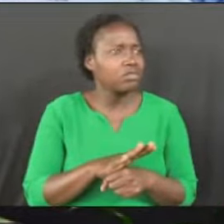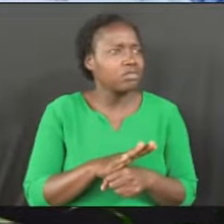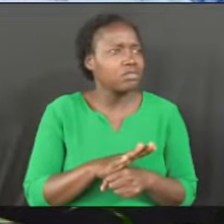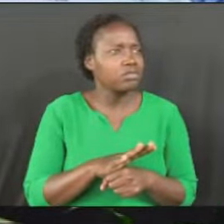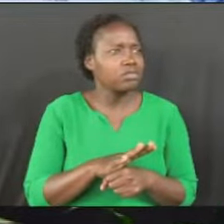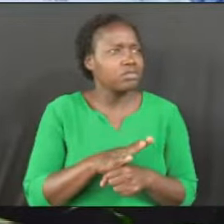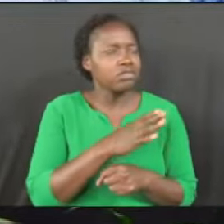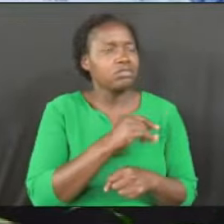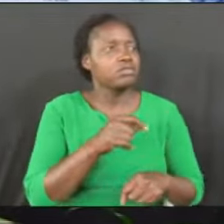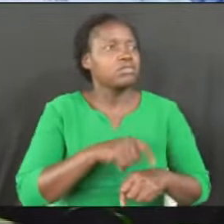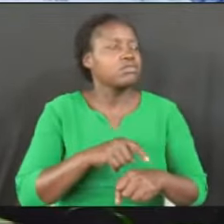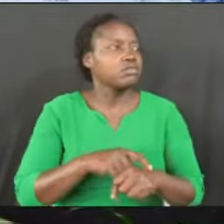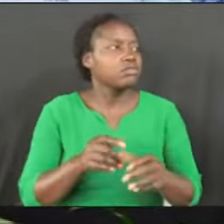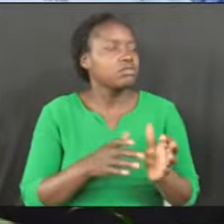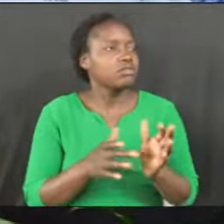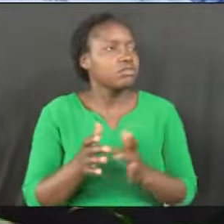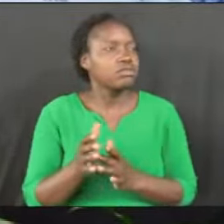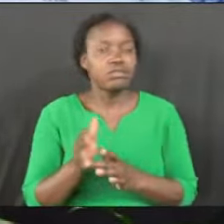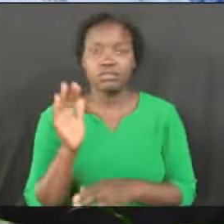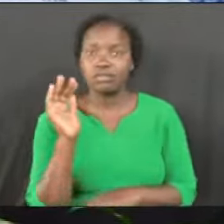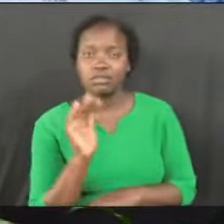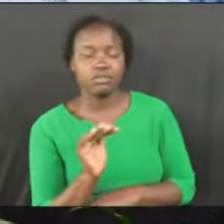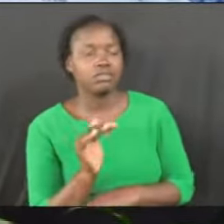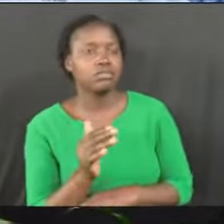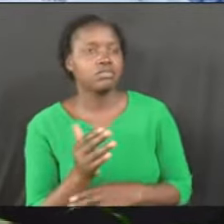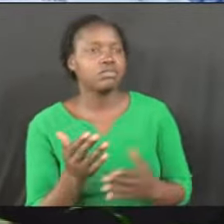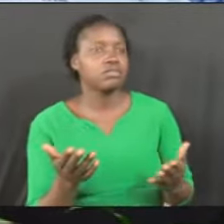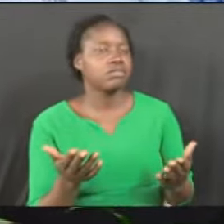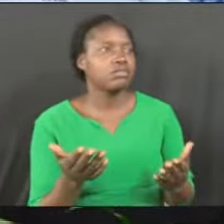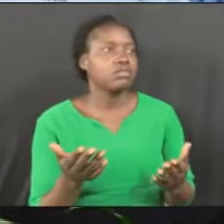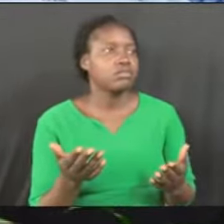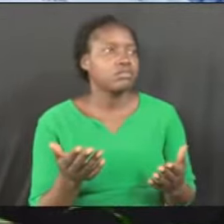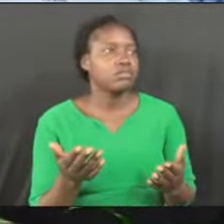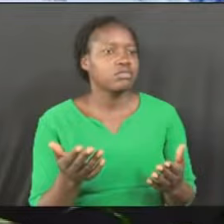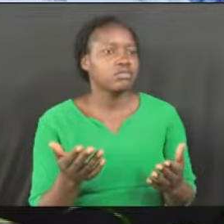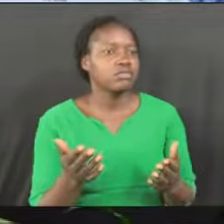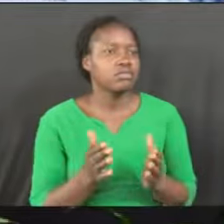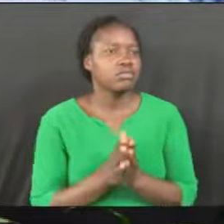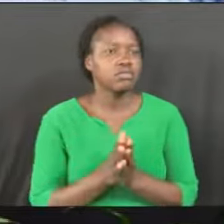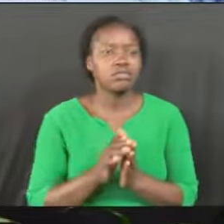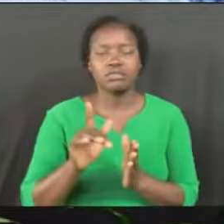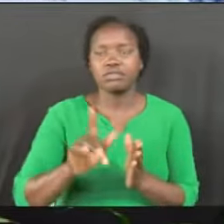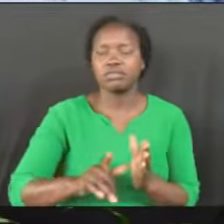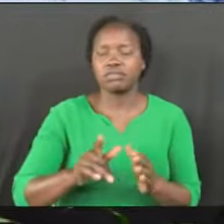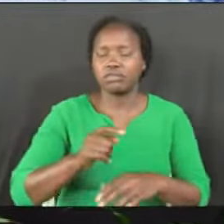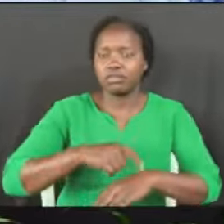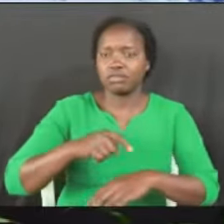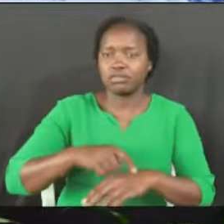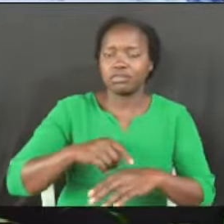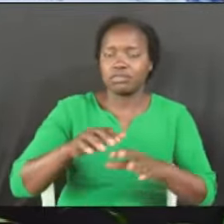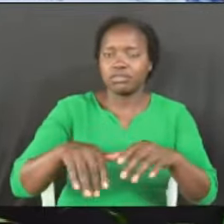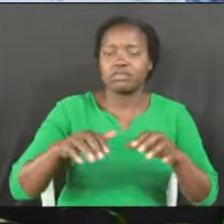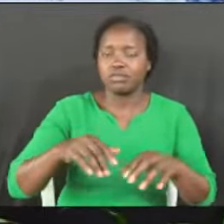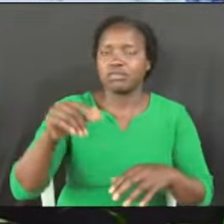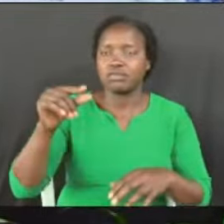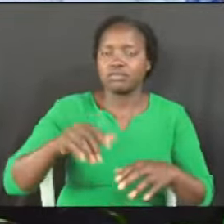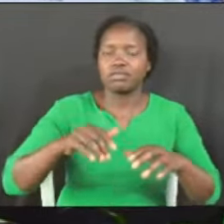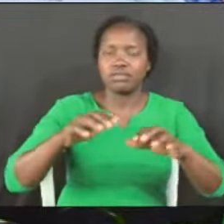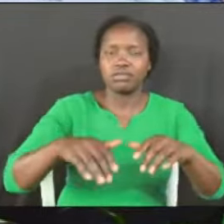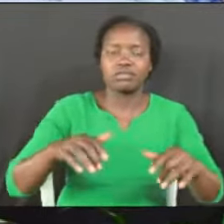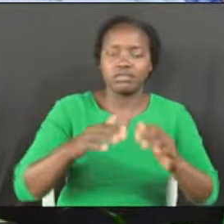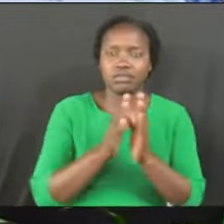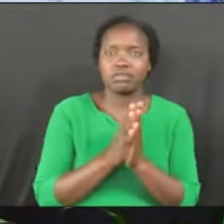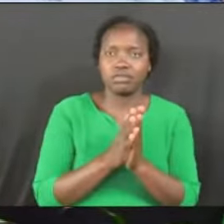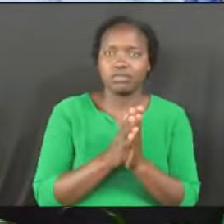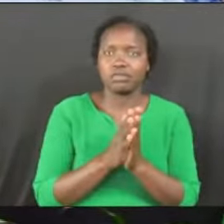And when Jesus was at his low moment in the Garden of Gethsemane, when Jesus was